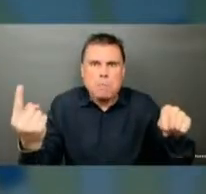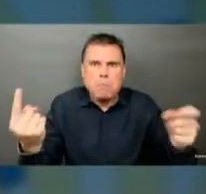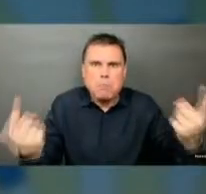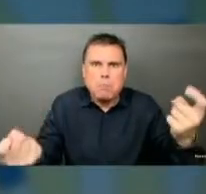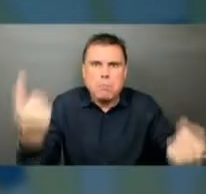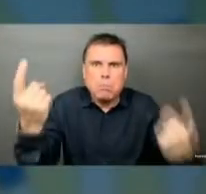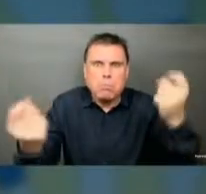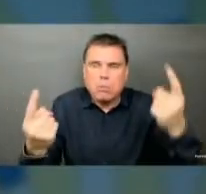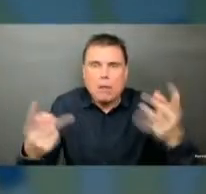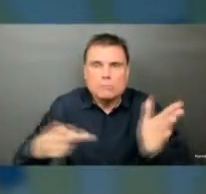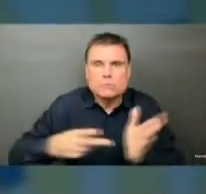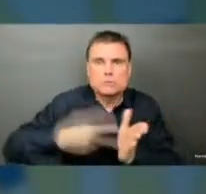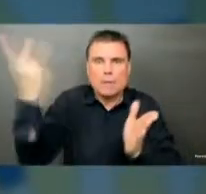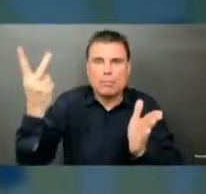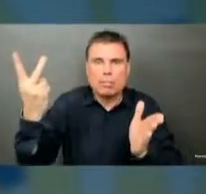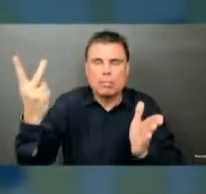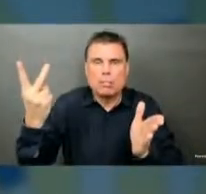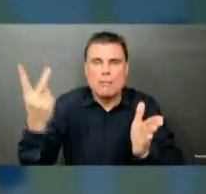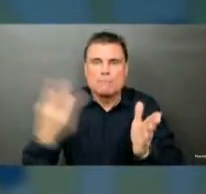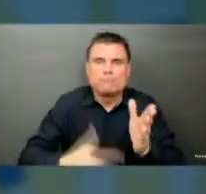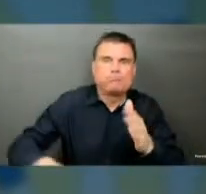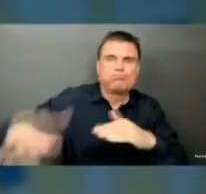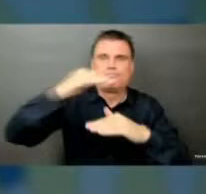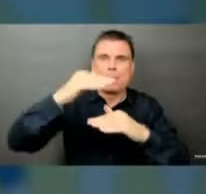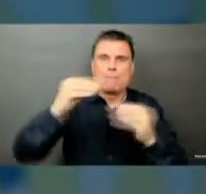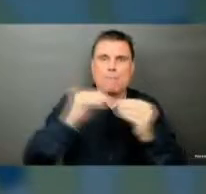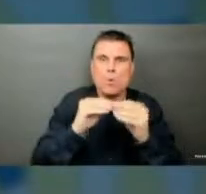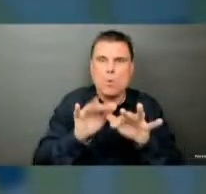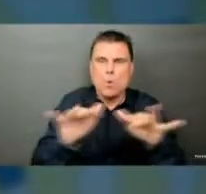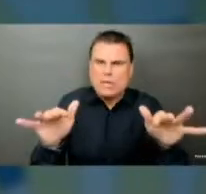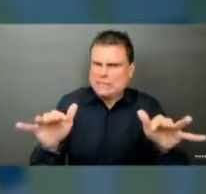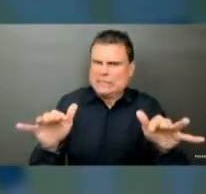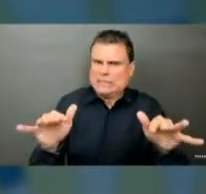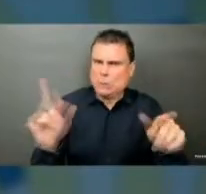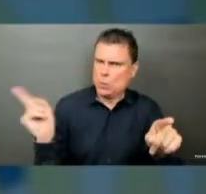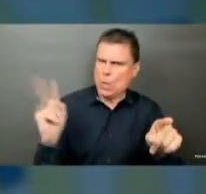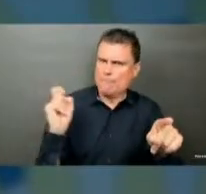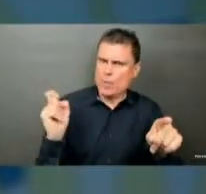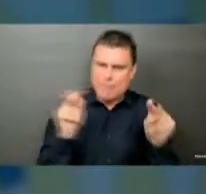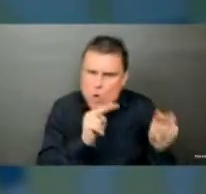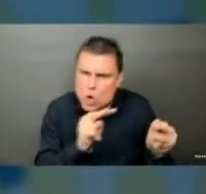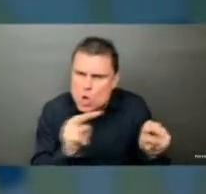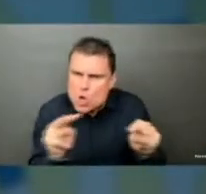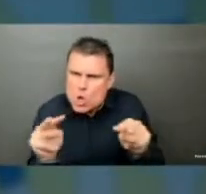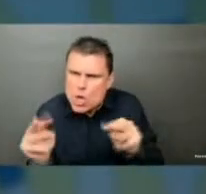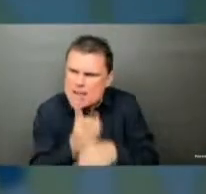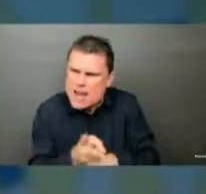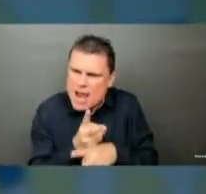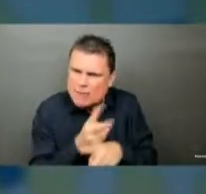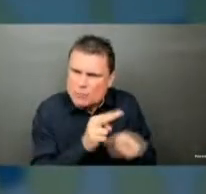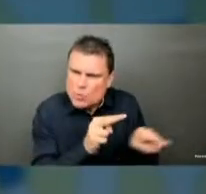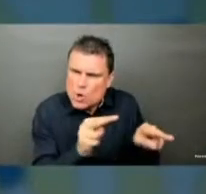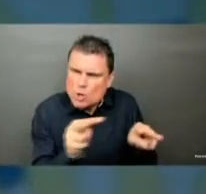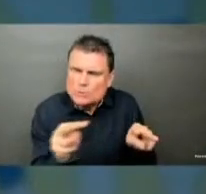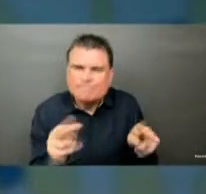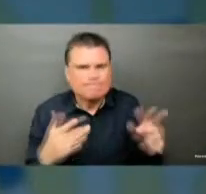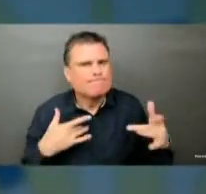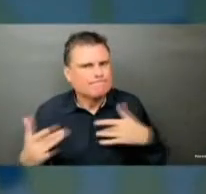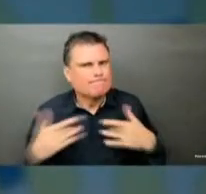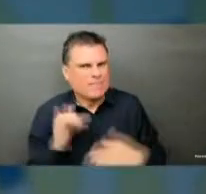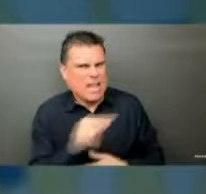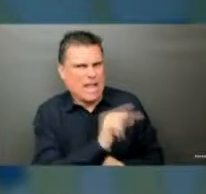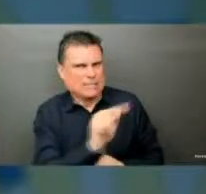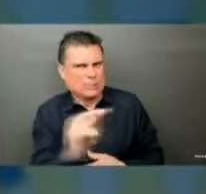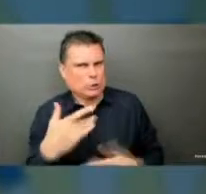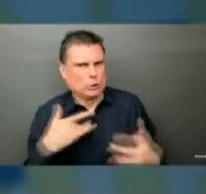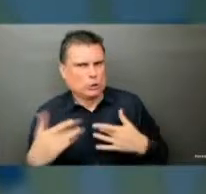So this is something we are watching and are of great concern. This is just a schematic to help